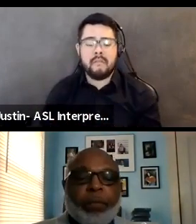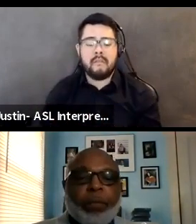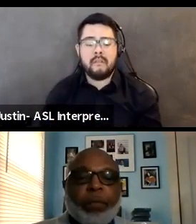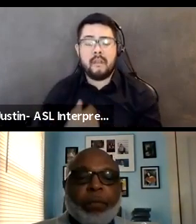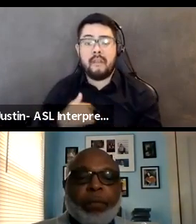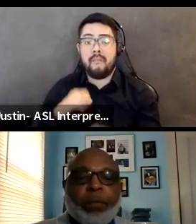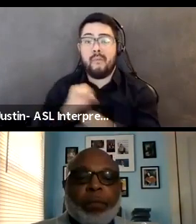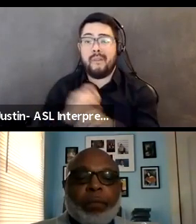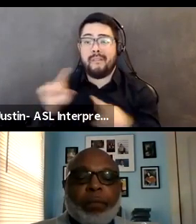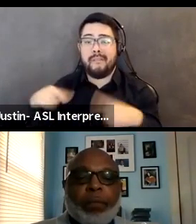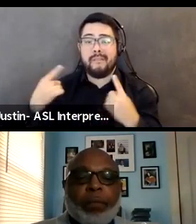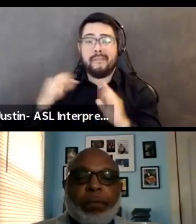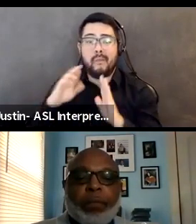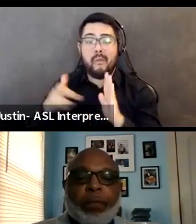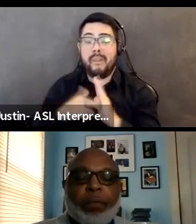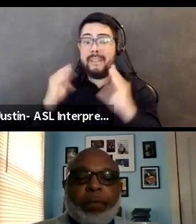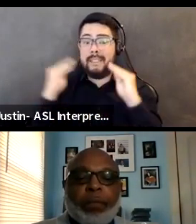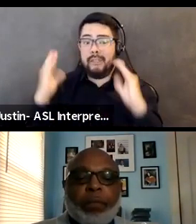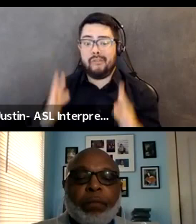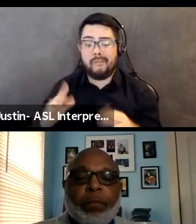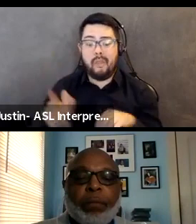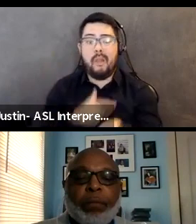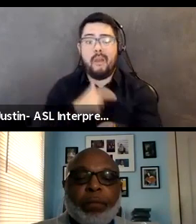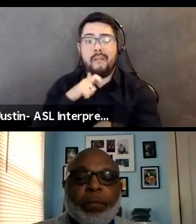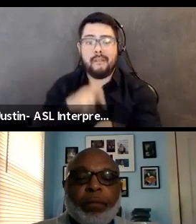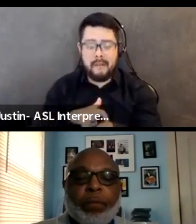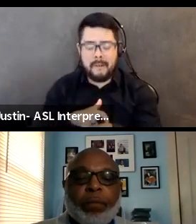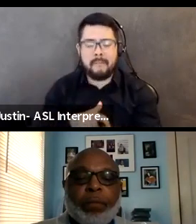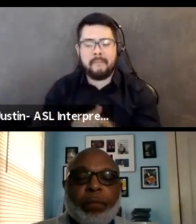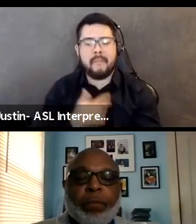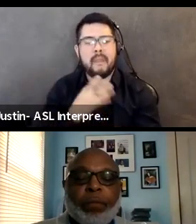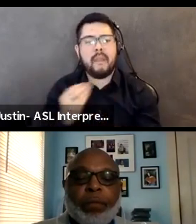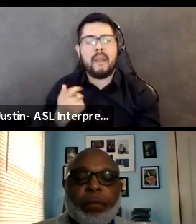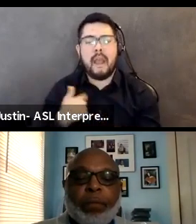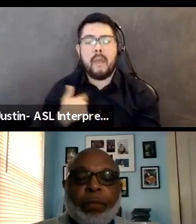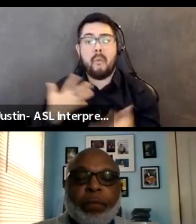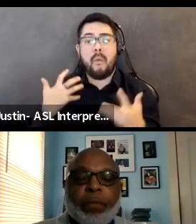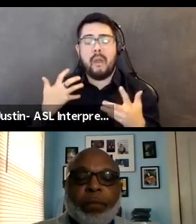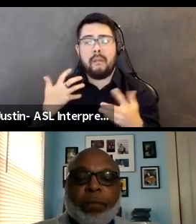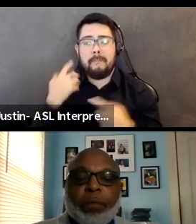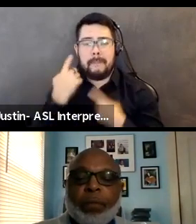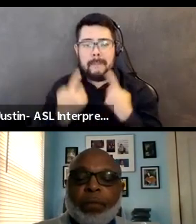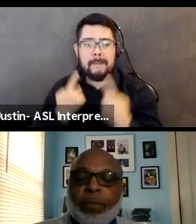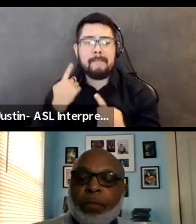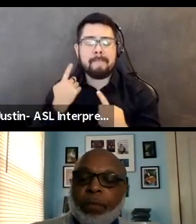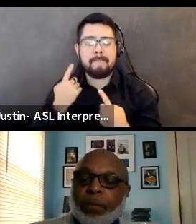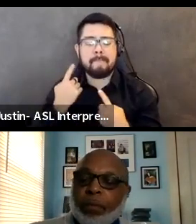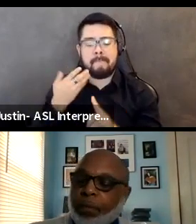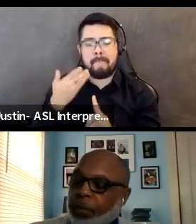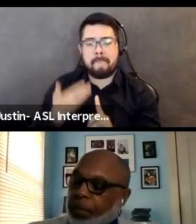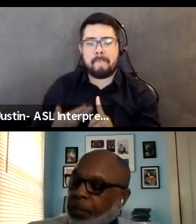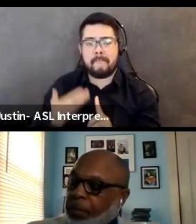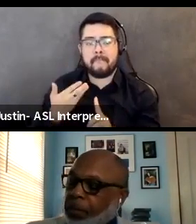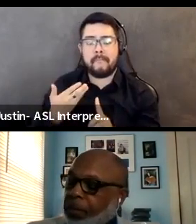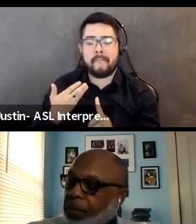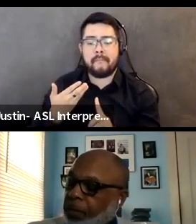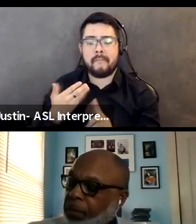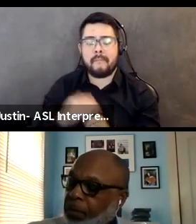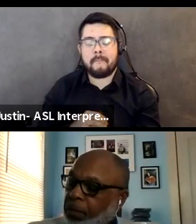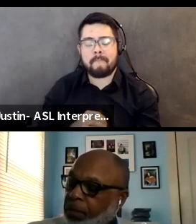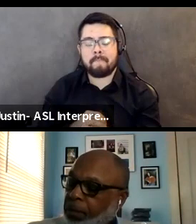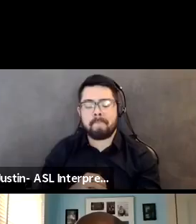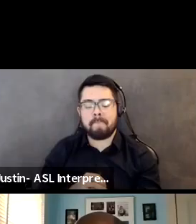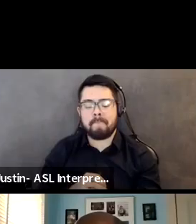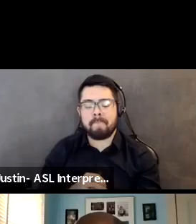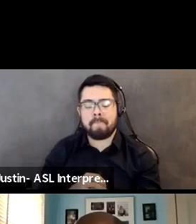as a teacher for a very long time and i would like to think that as people who are